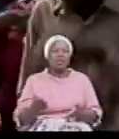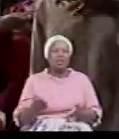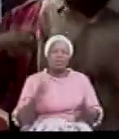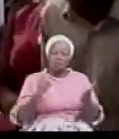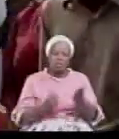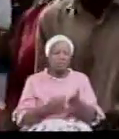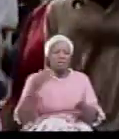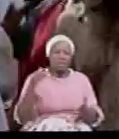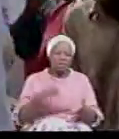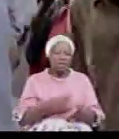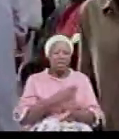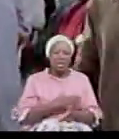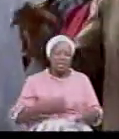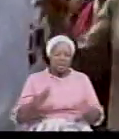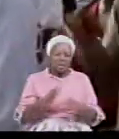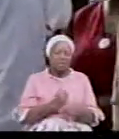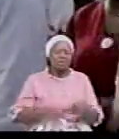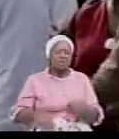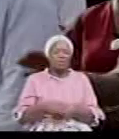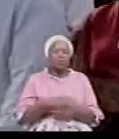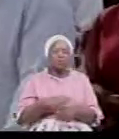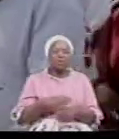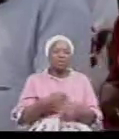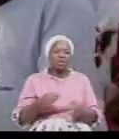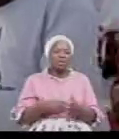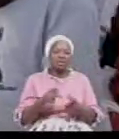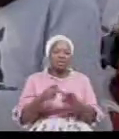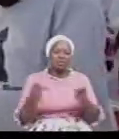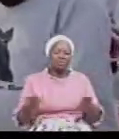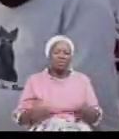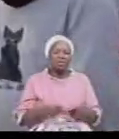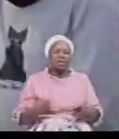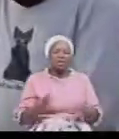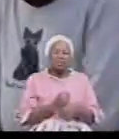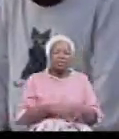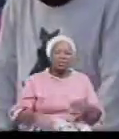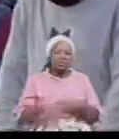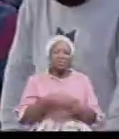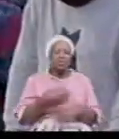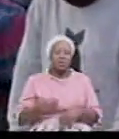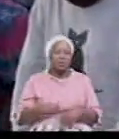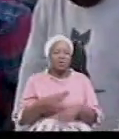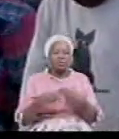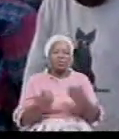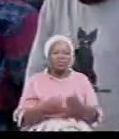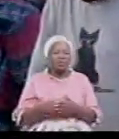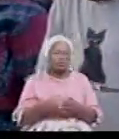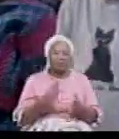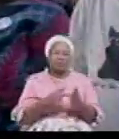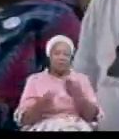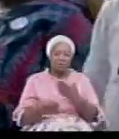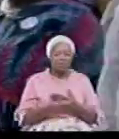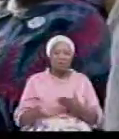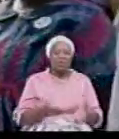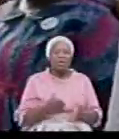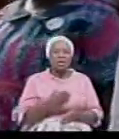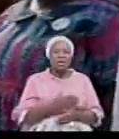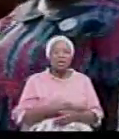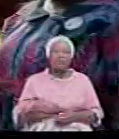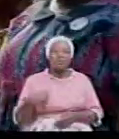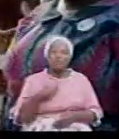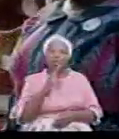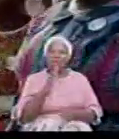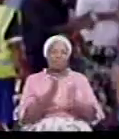again. And take over the whole program. And take over the whole program. And take over the whole program. We are